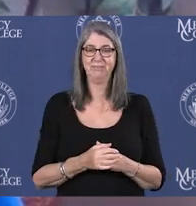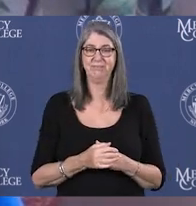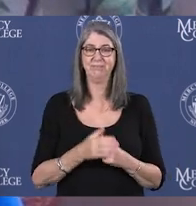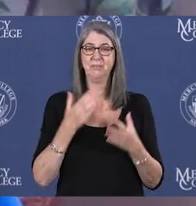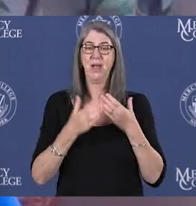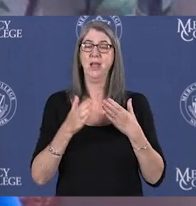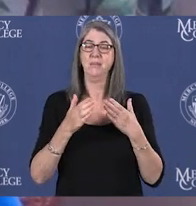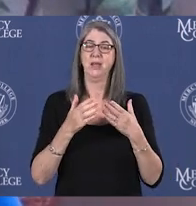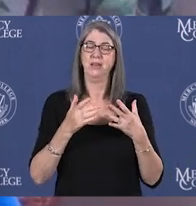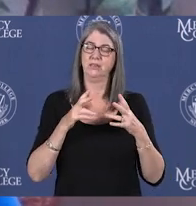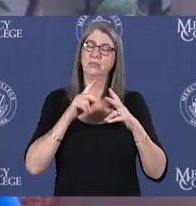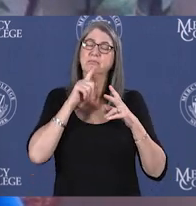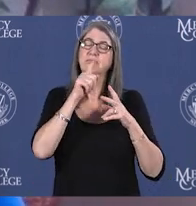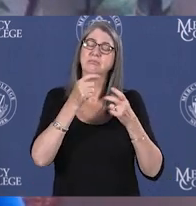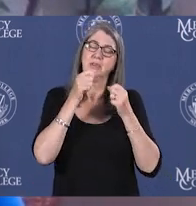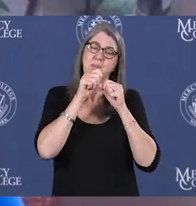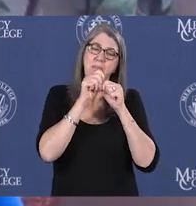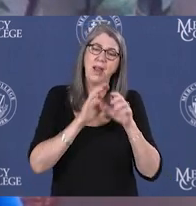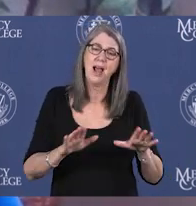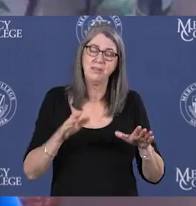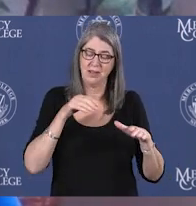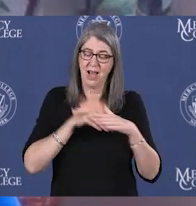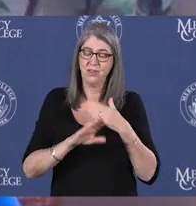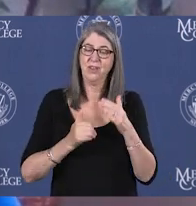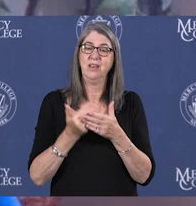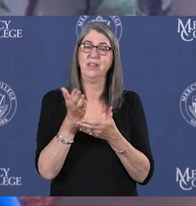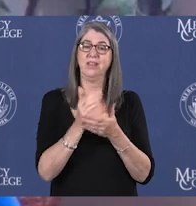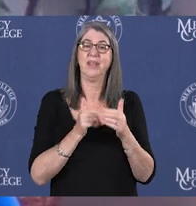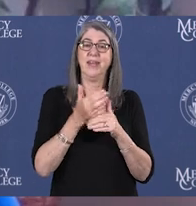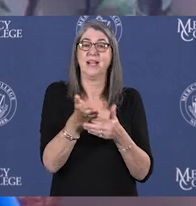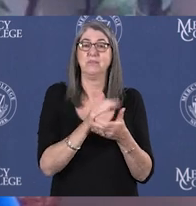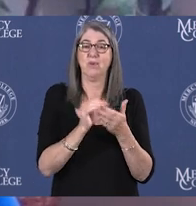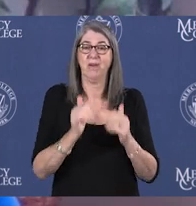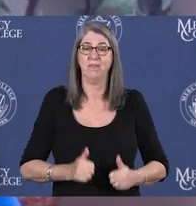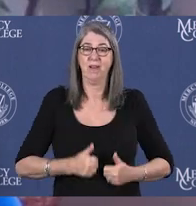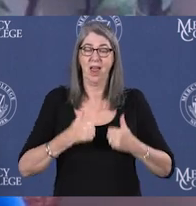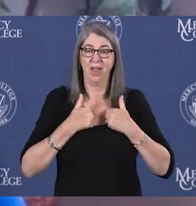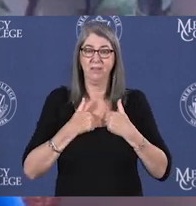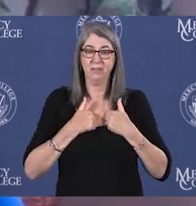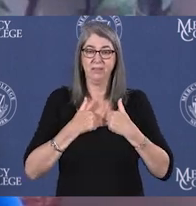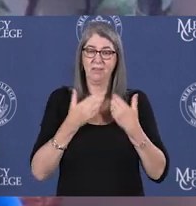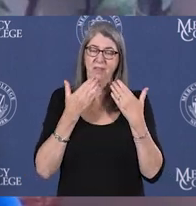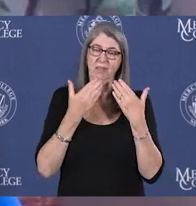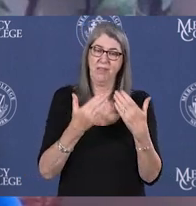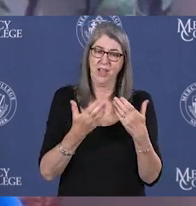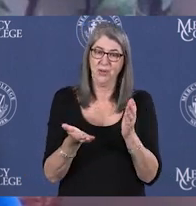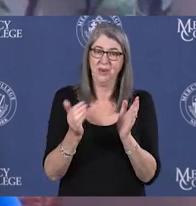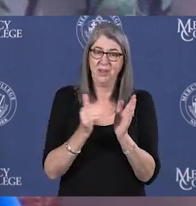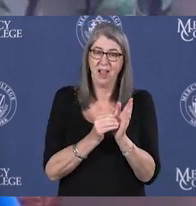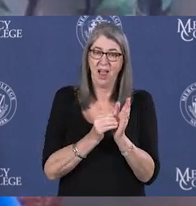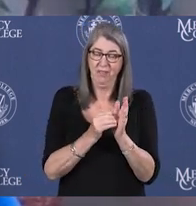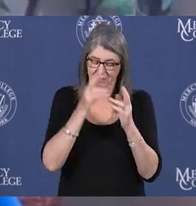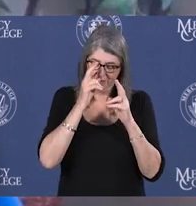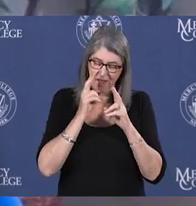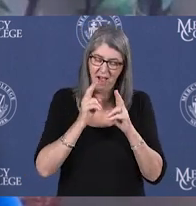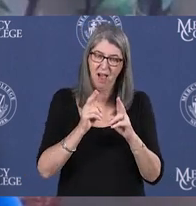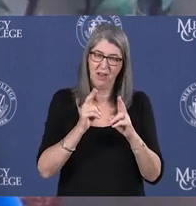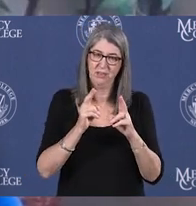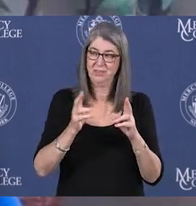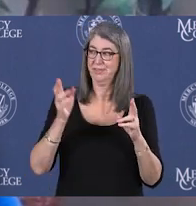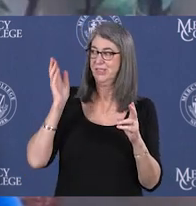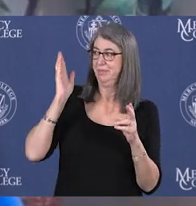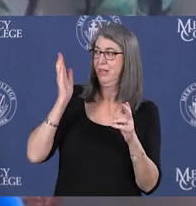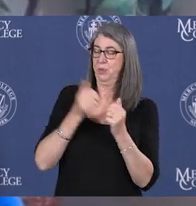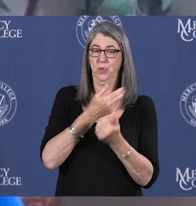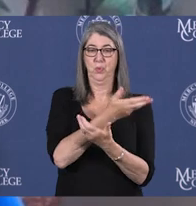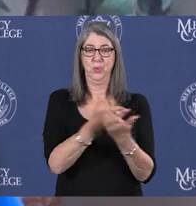May you be richly blessed as you enter the next phase of your life. Thank you once again for the honor to speak with